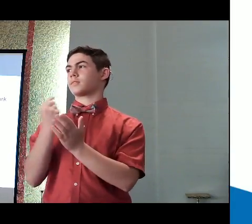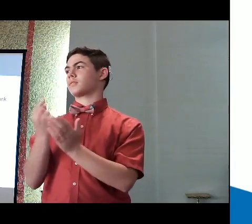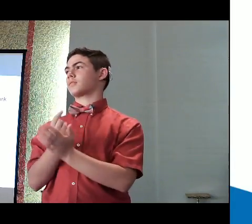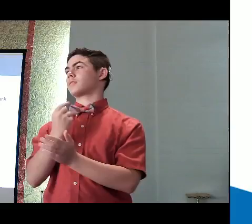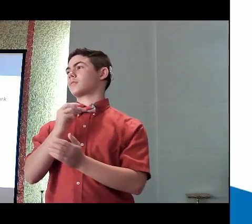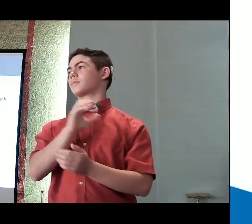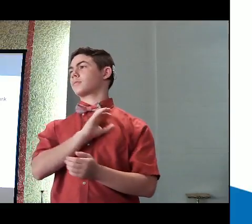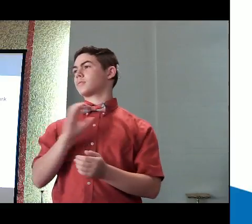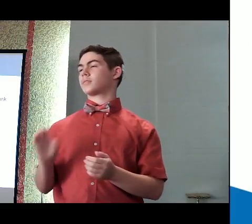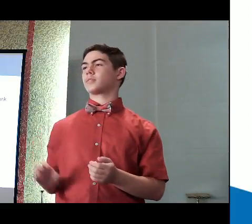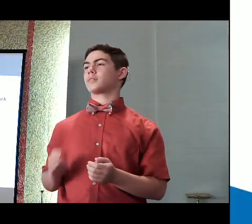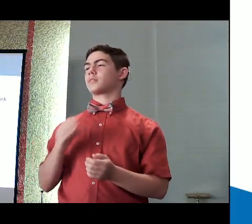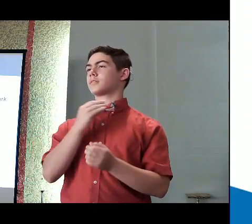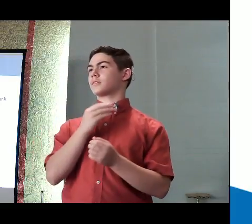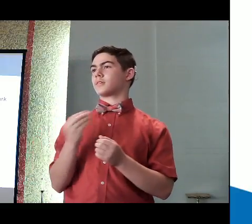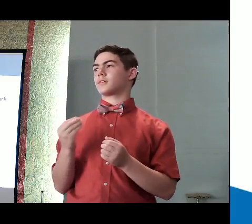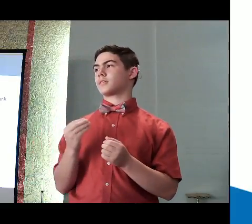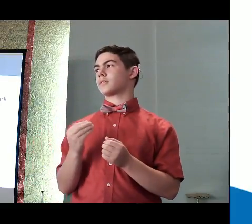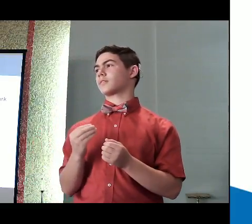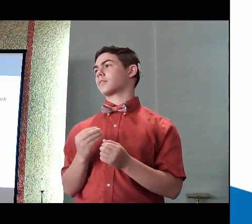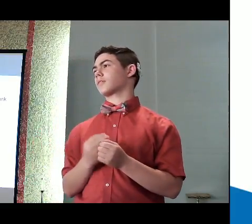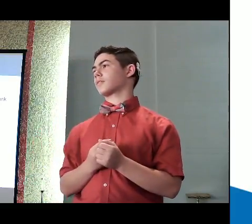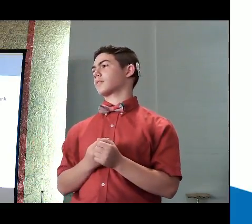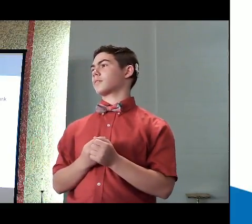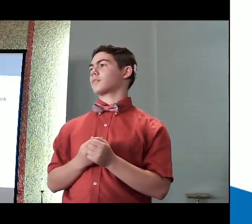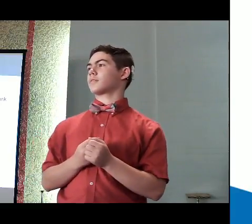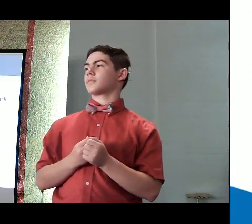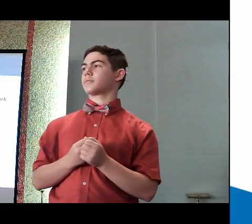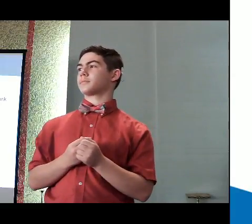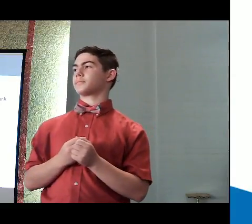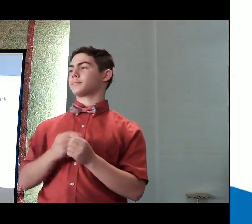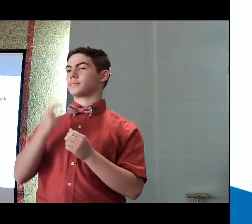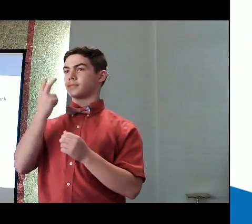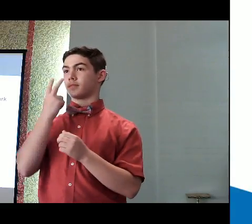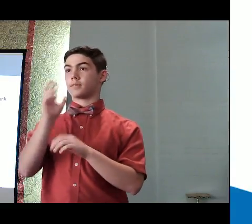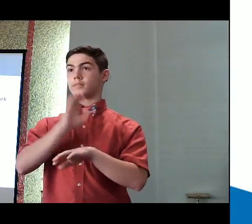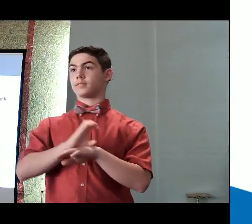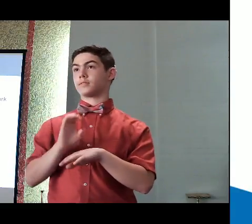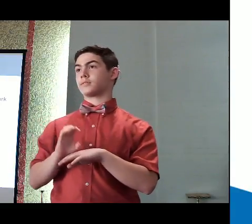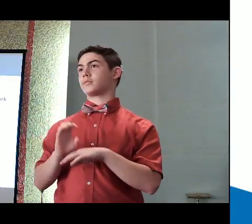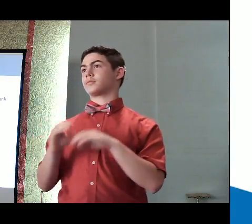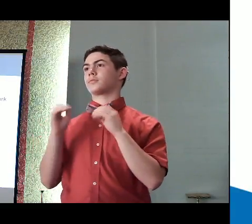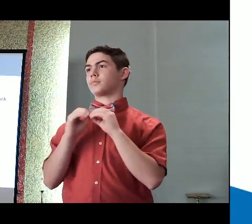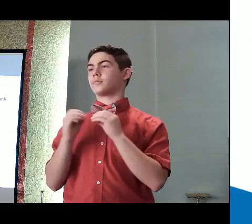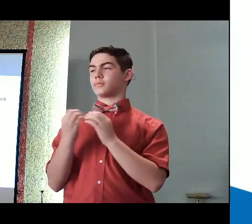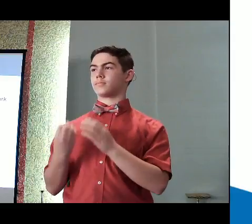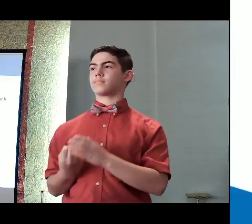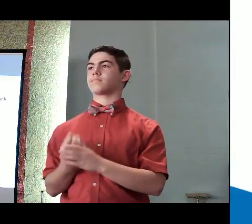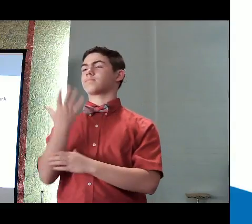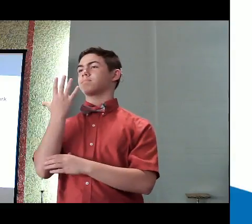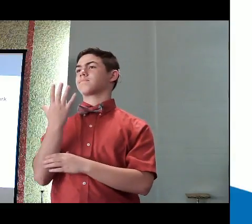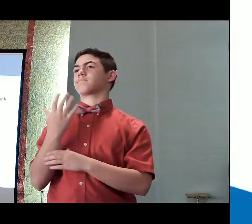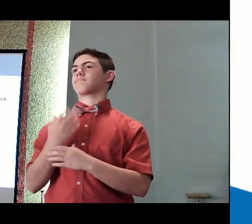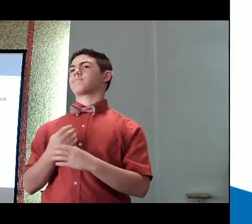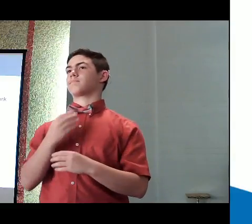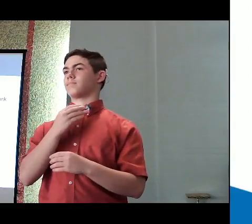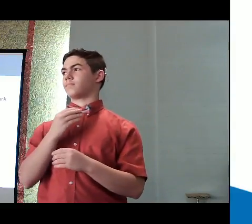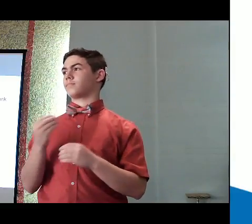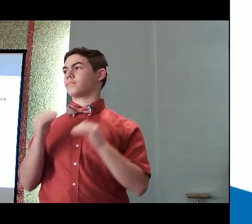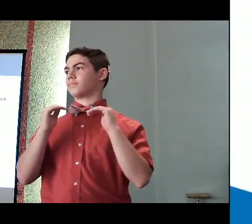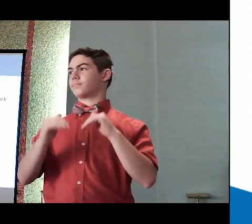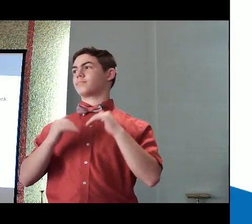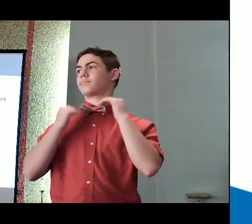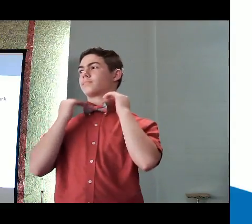the gospel and how it is obeyed and how we come into your church, how we are forgiven and how we are sanctified and made holy. Thank you again,